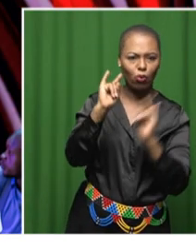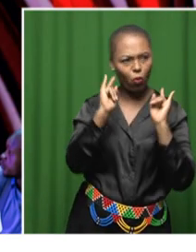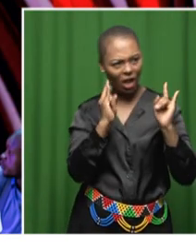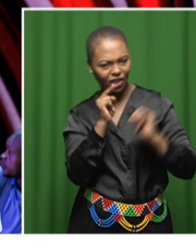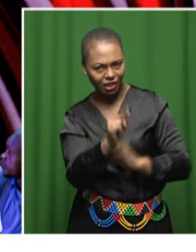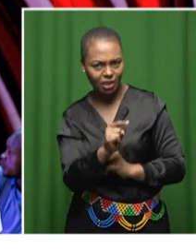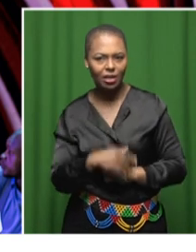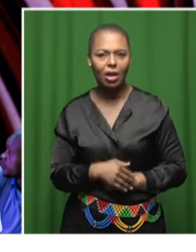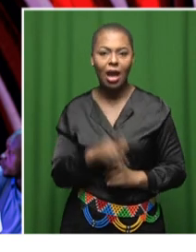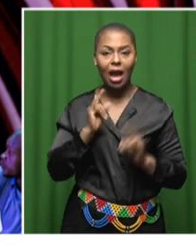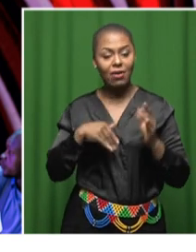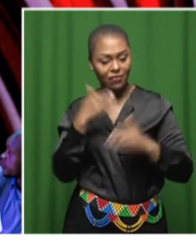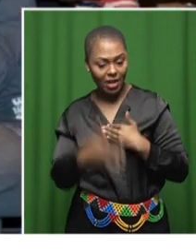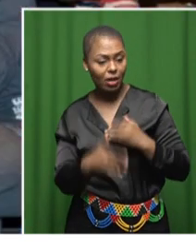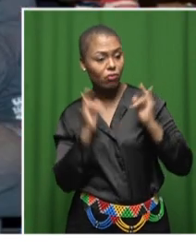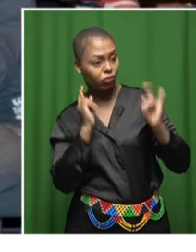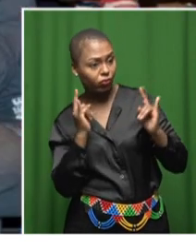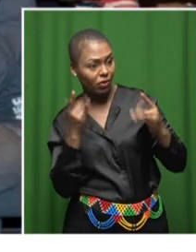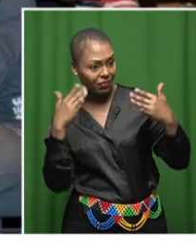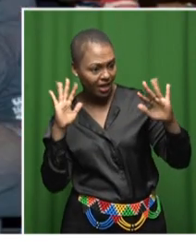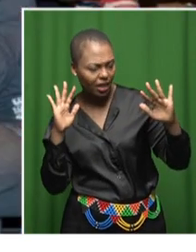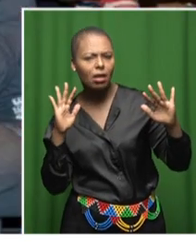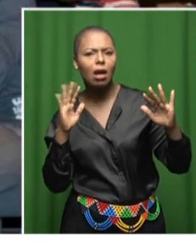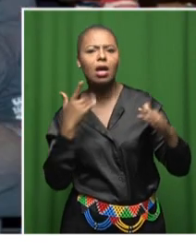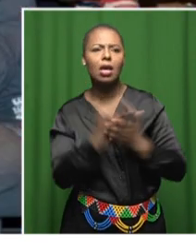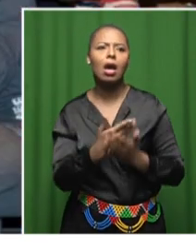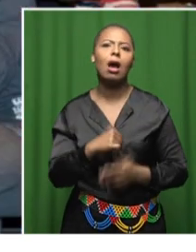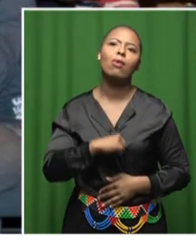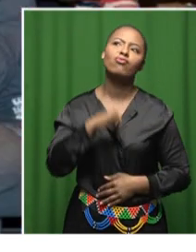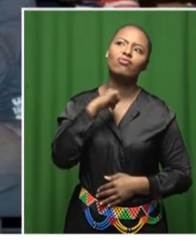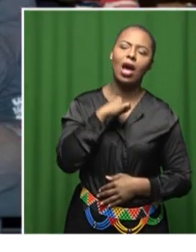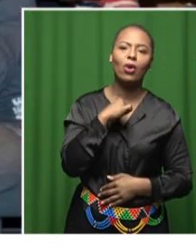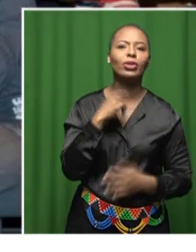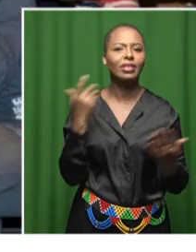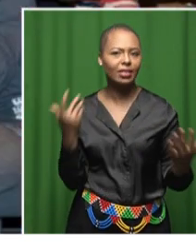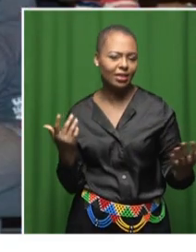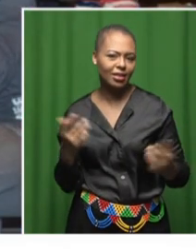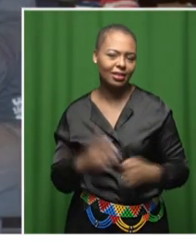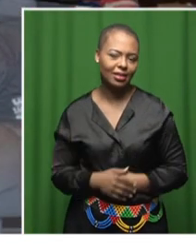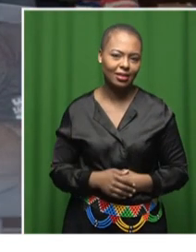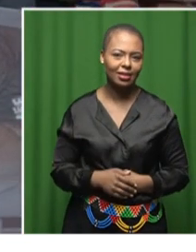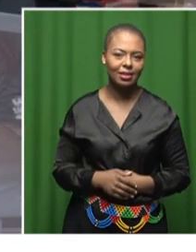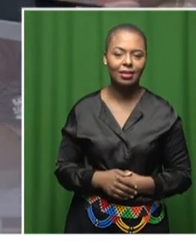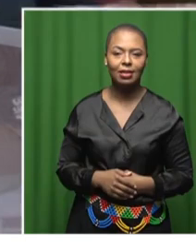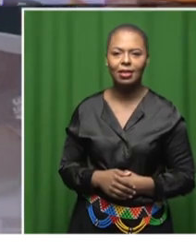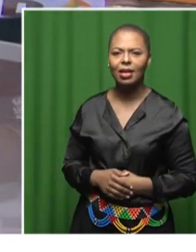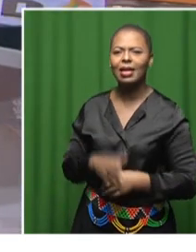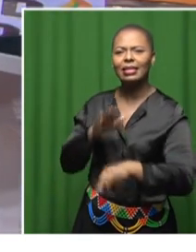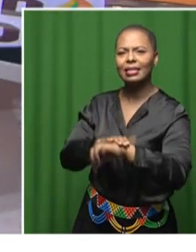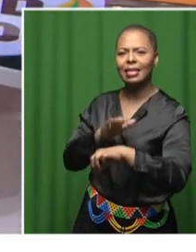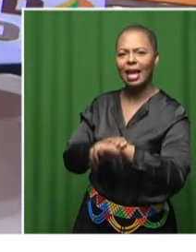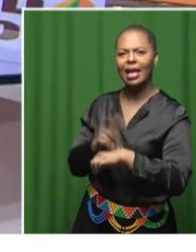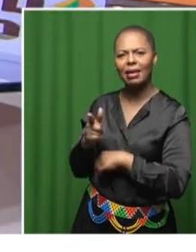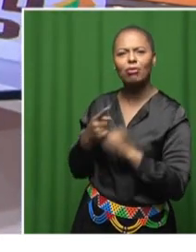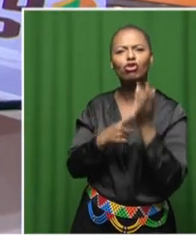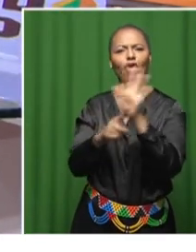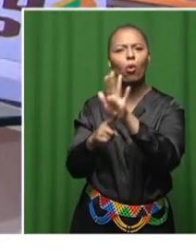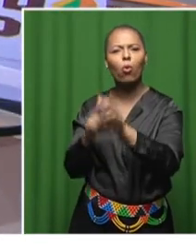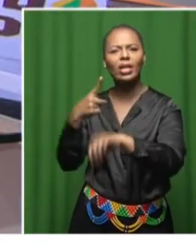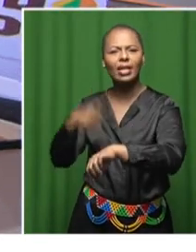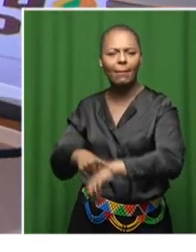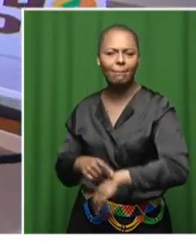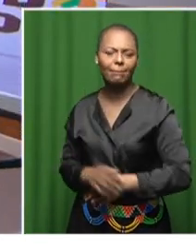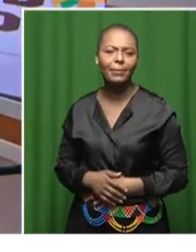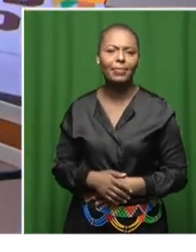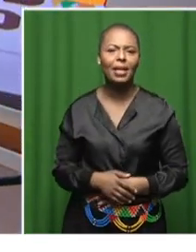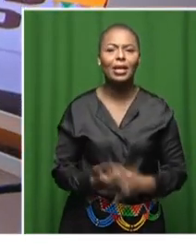we make you proud as a South African sitting at home to say, okay, here we go again. Do share with us the show times. Today,